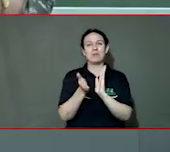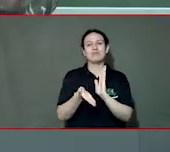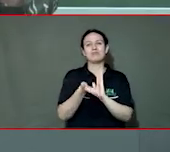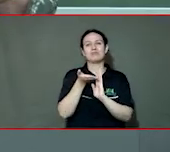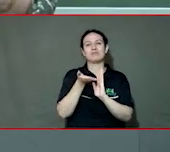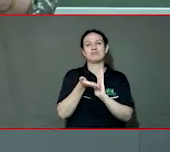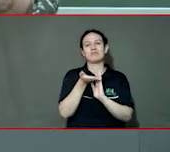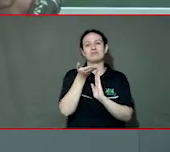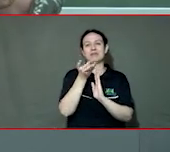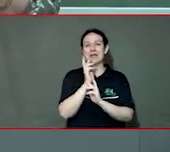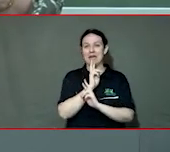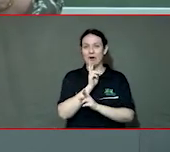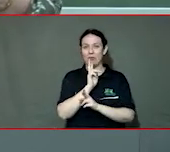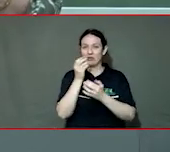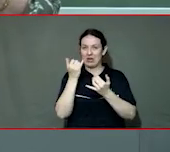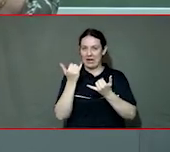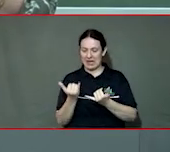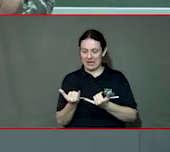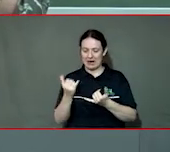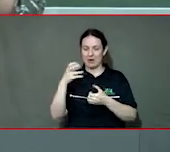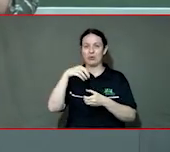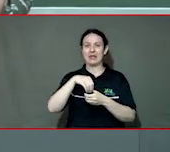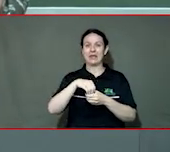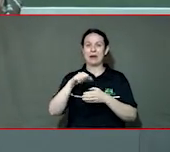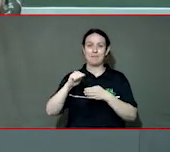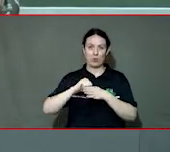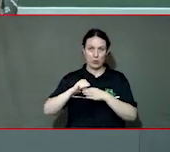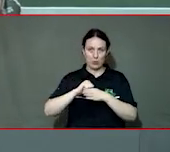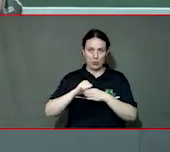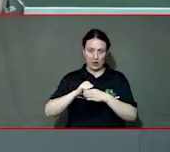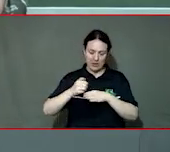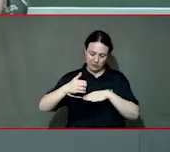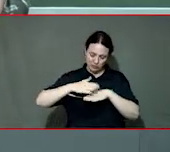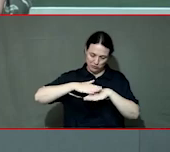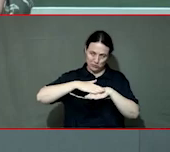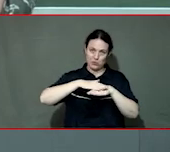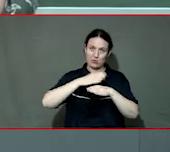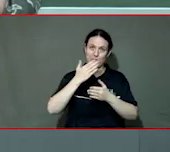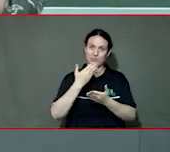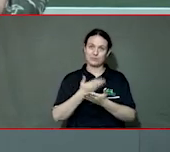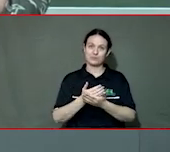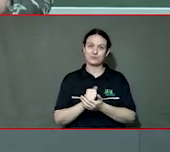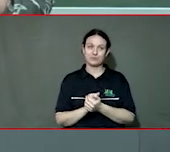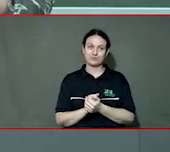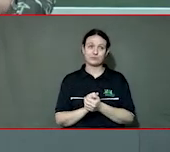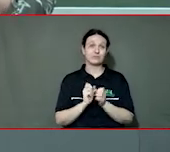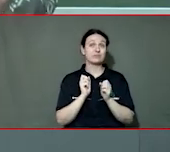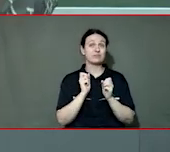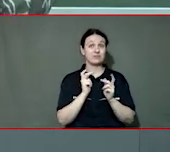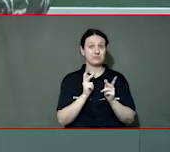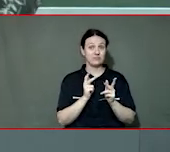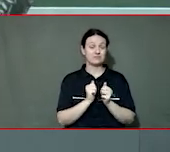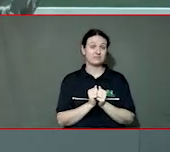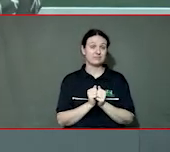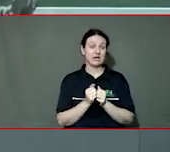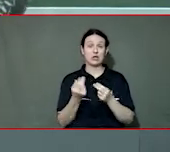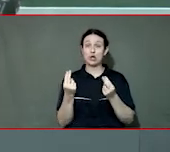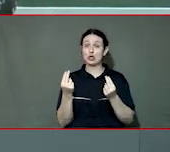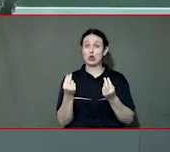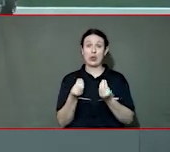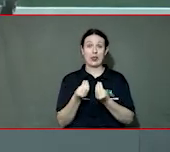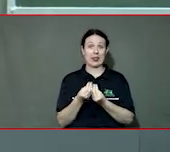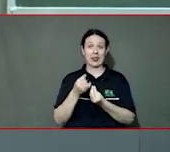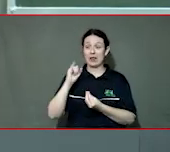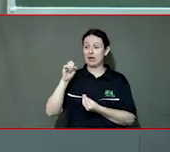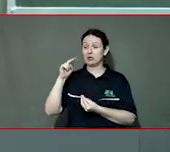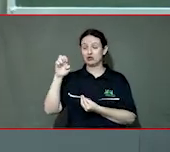they put it now, so that you practice it more until the end of the year. Okay, so it's not just June